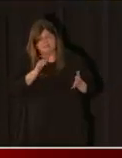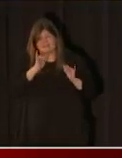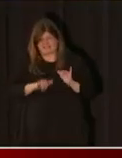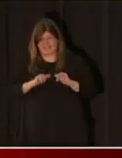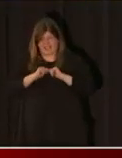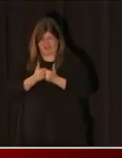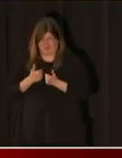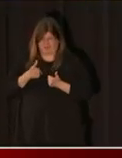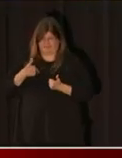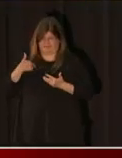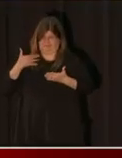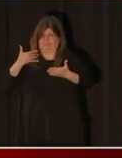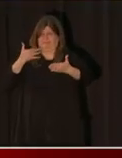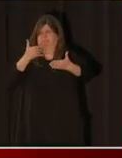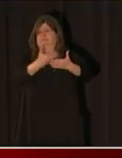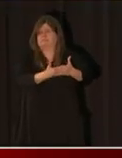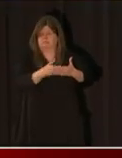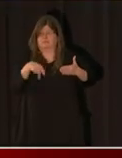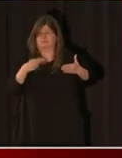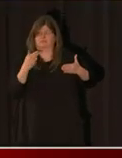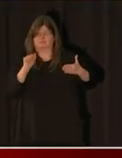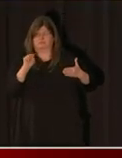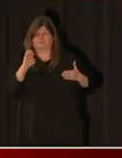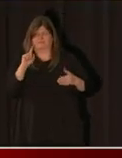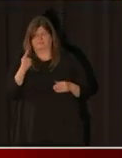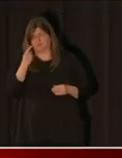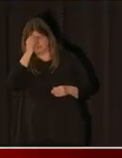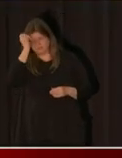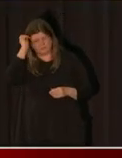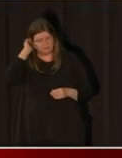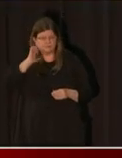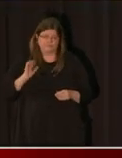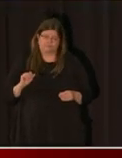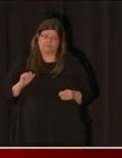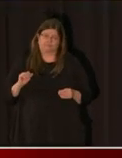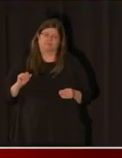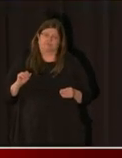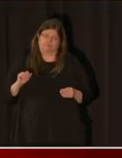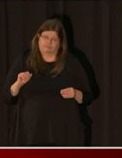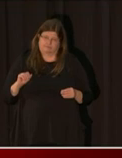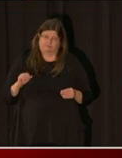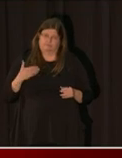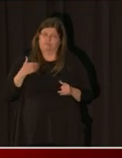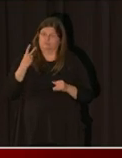last. Okay, two more on the phone. Okay, go ahead, Washington Post.